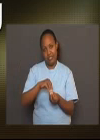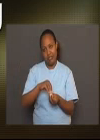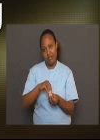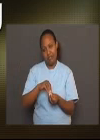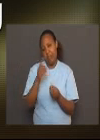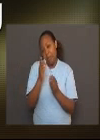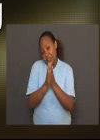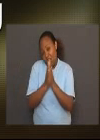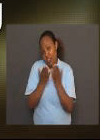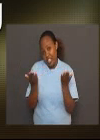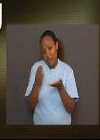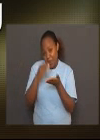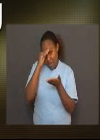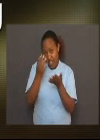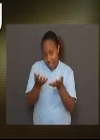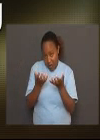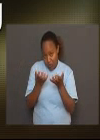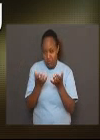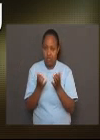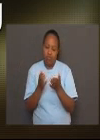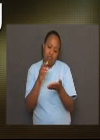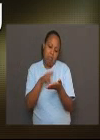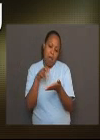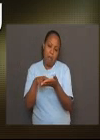of interest by reading about it.